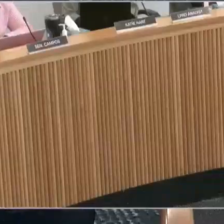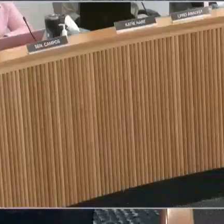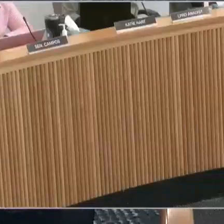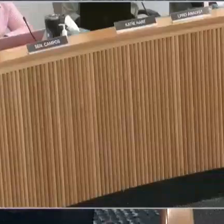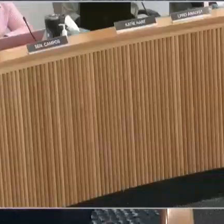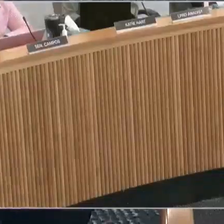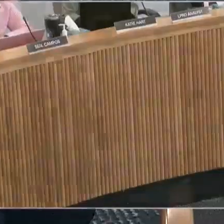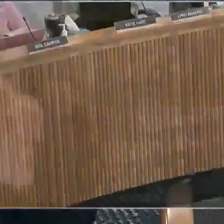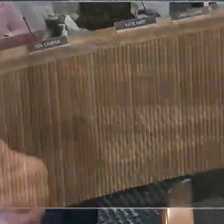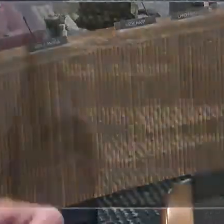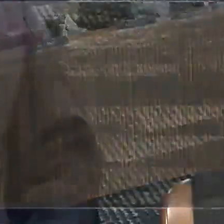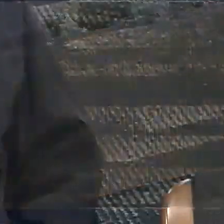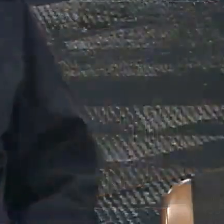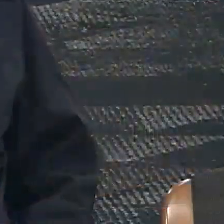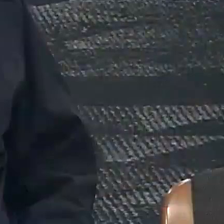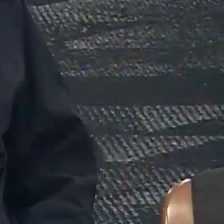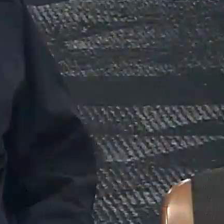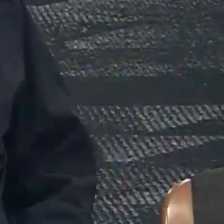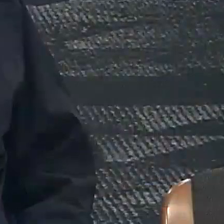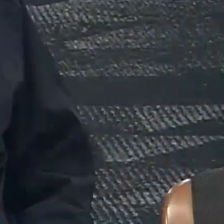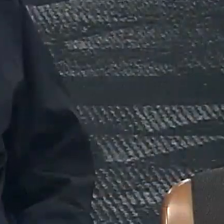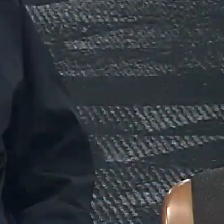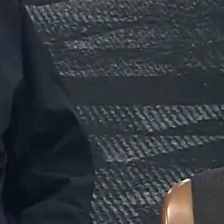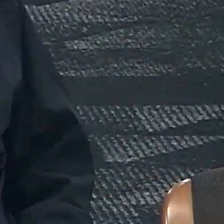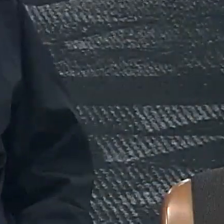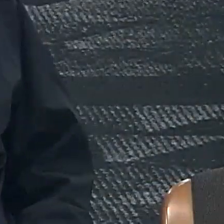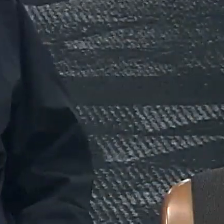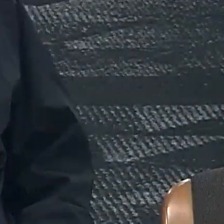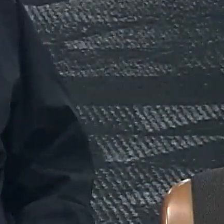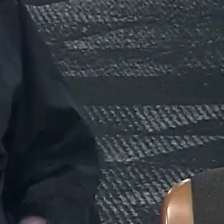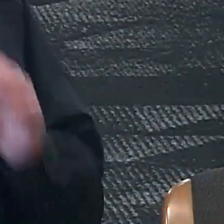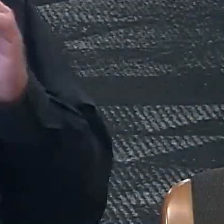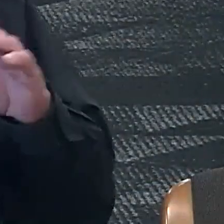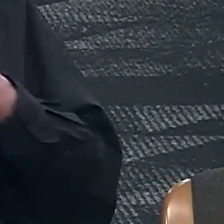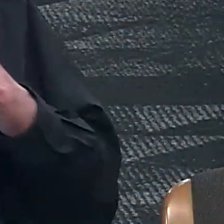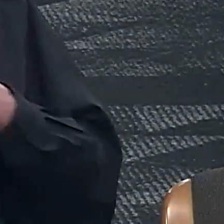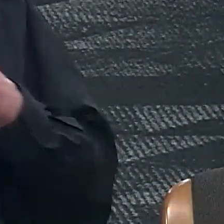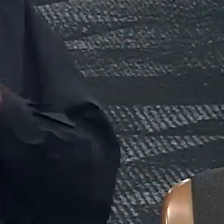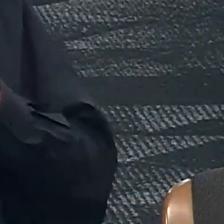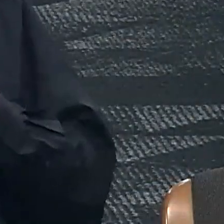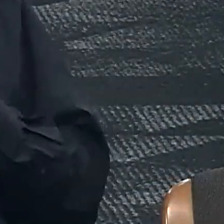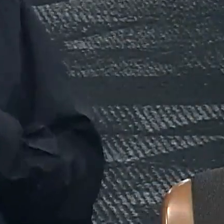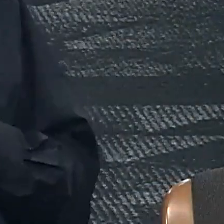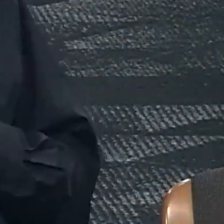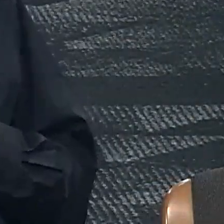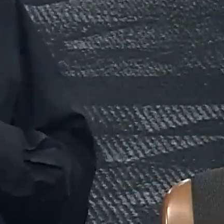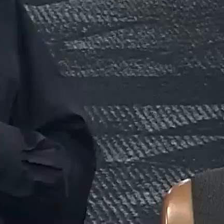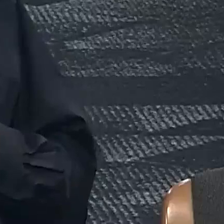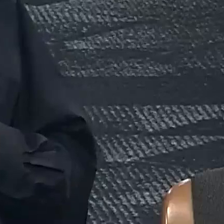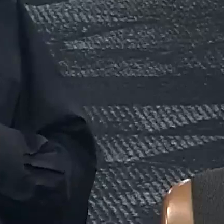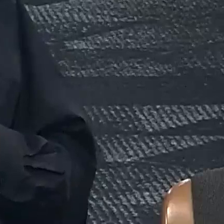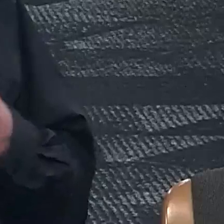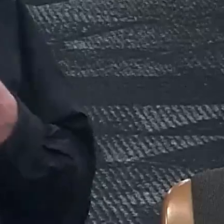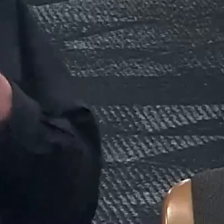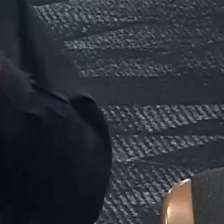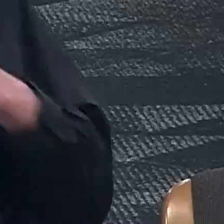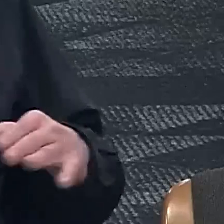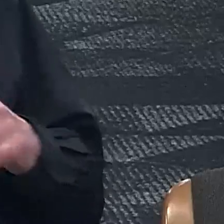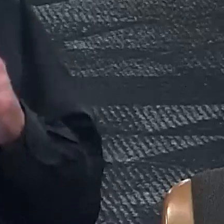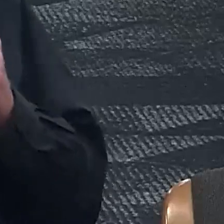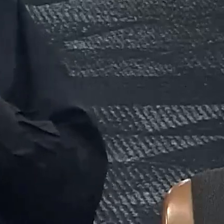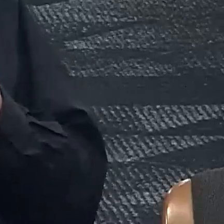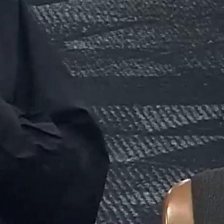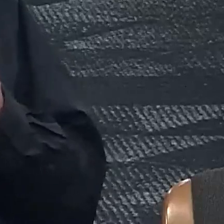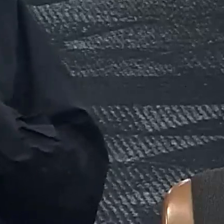that this bill with its amendments will support our community. And, you know, really the backbone of our community is